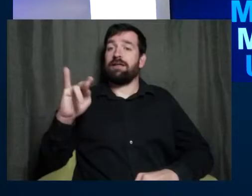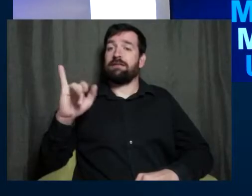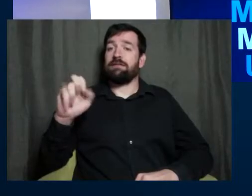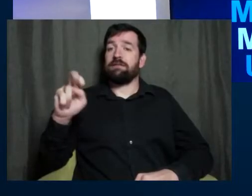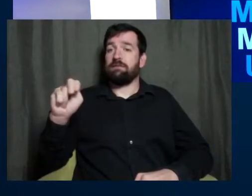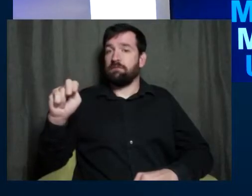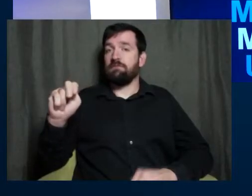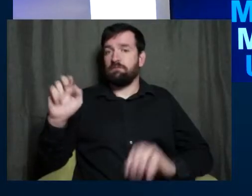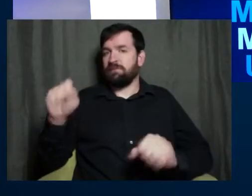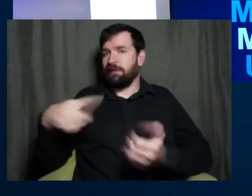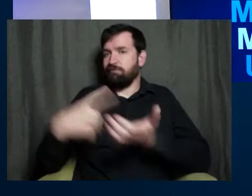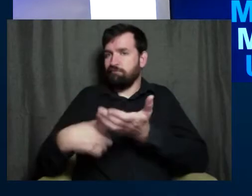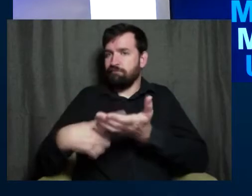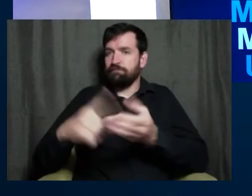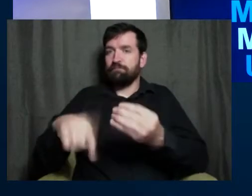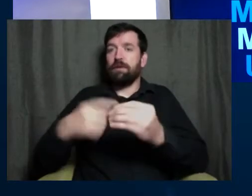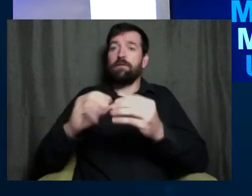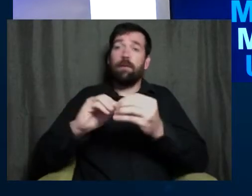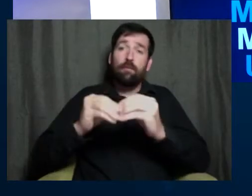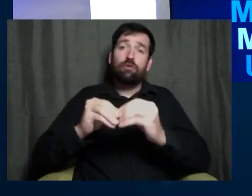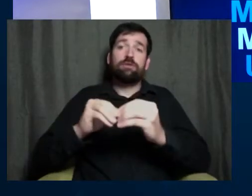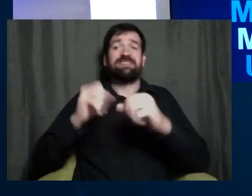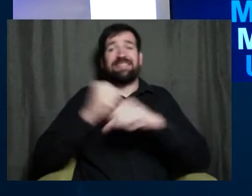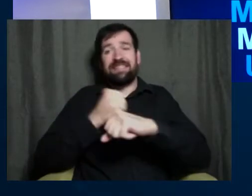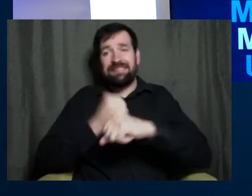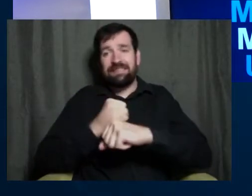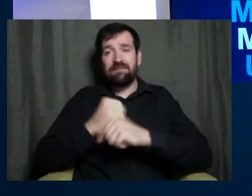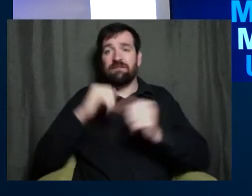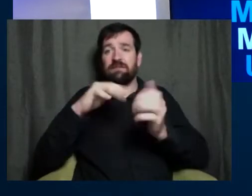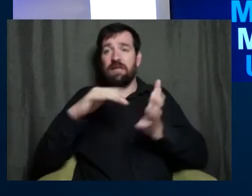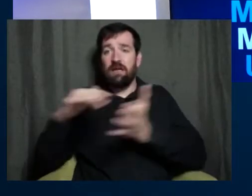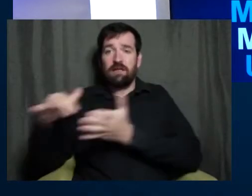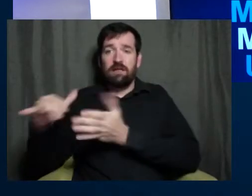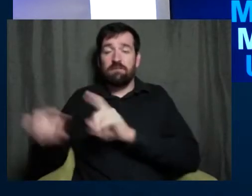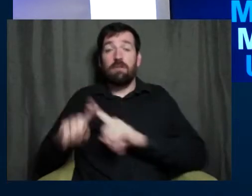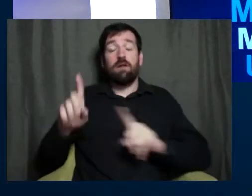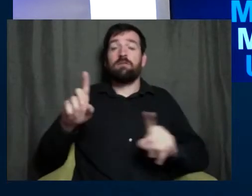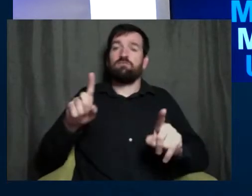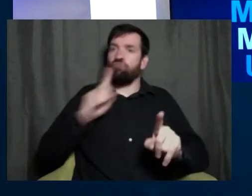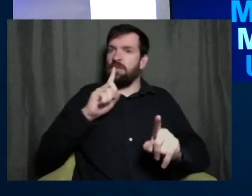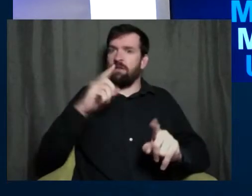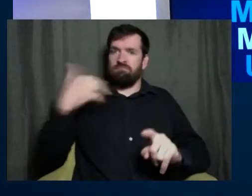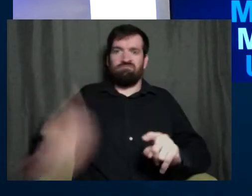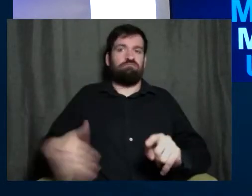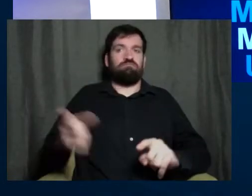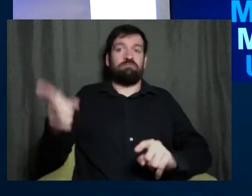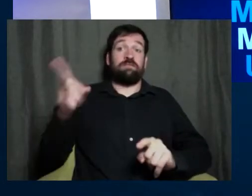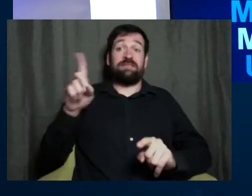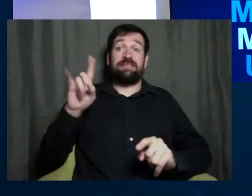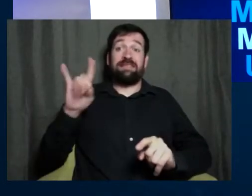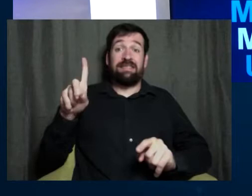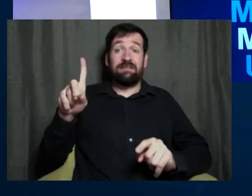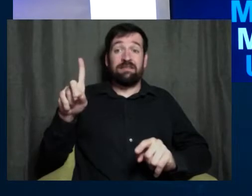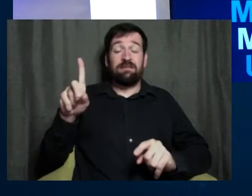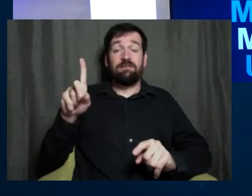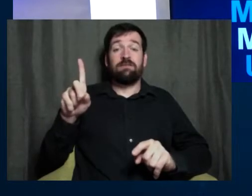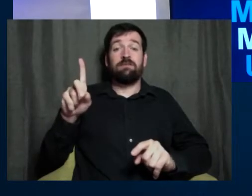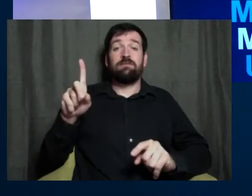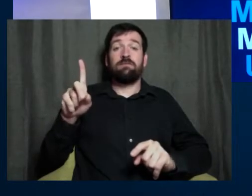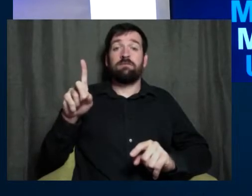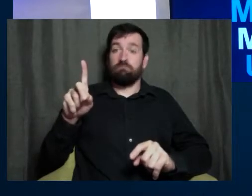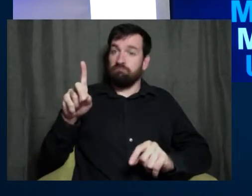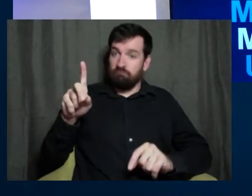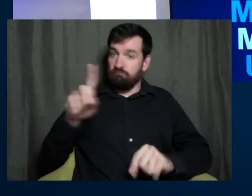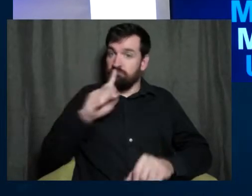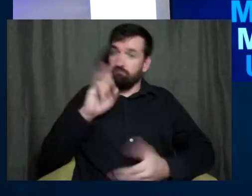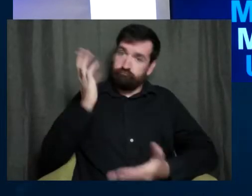about numbers and statistics and studies, but I think something, Dr. Hawkinson, that was really powerful that you did, is you backed it up. You backed up your